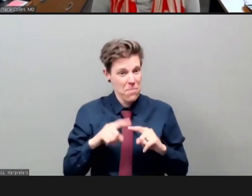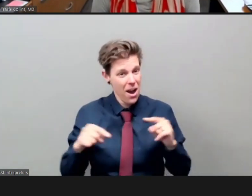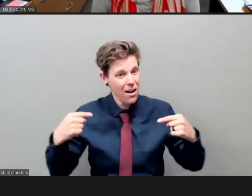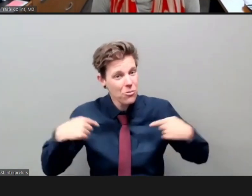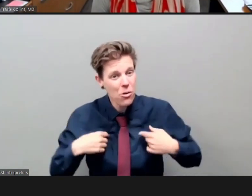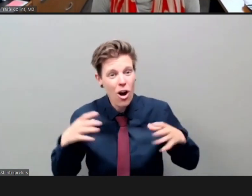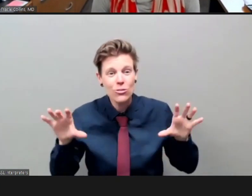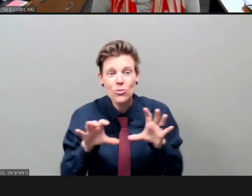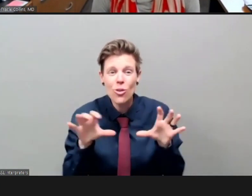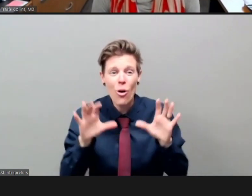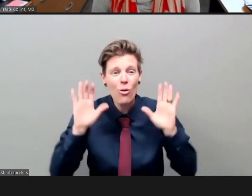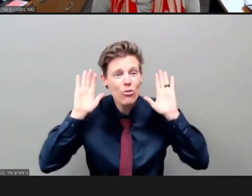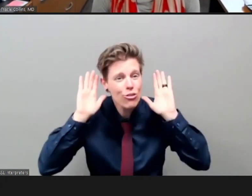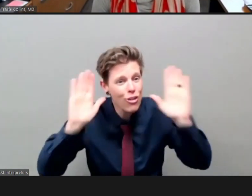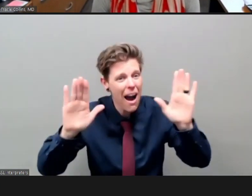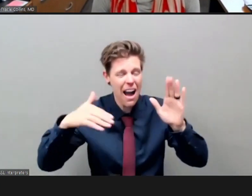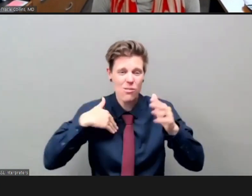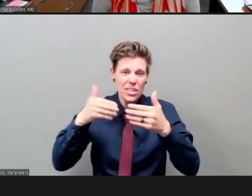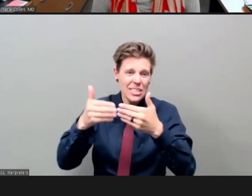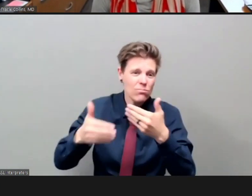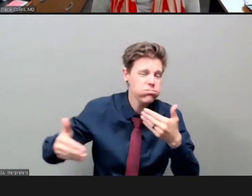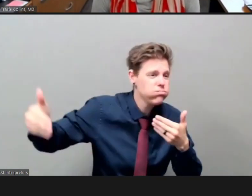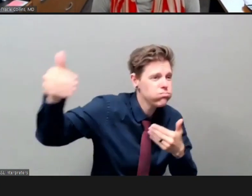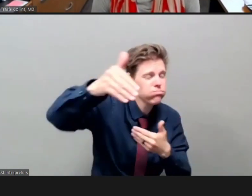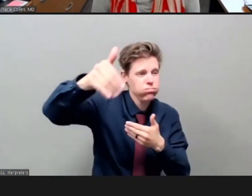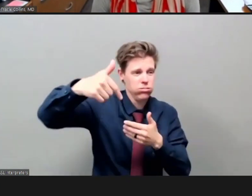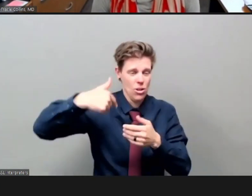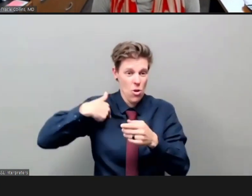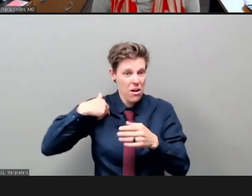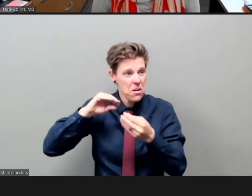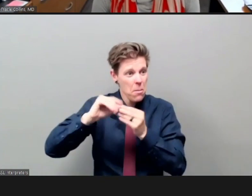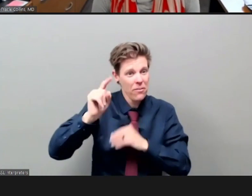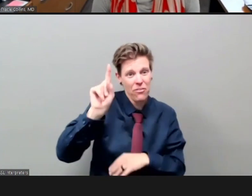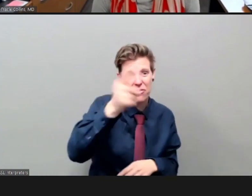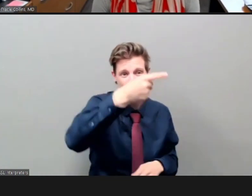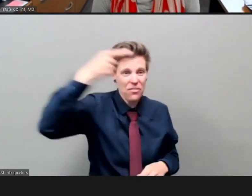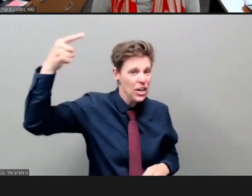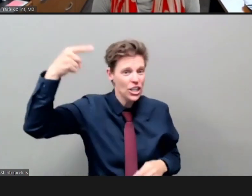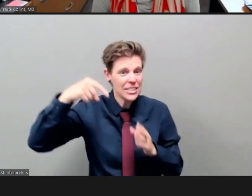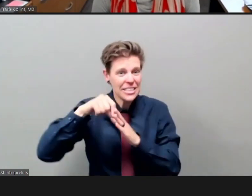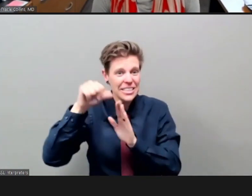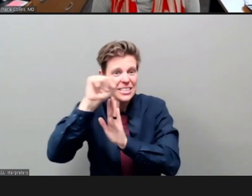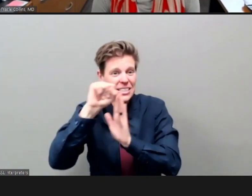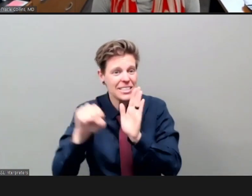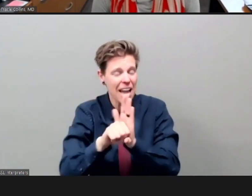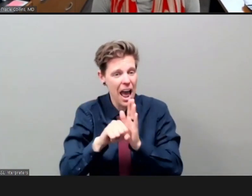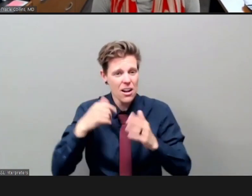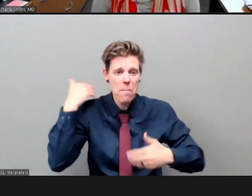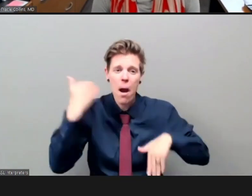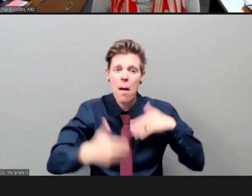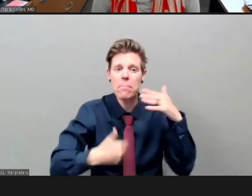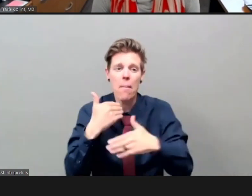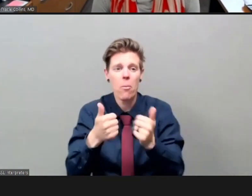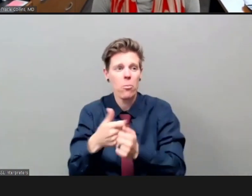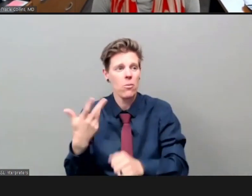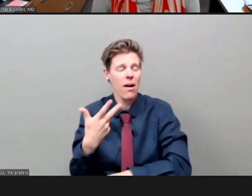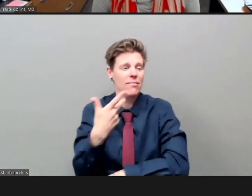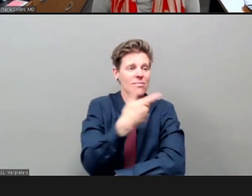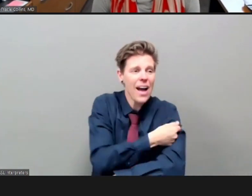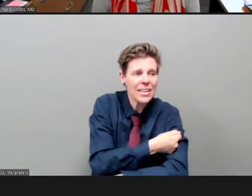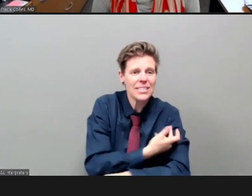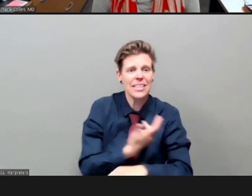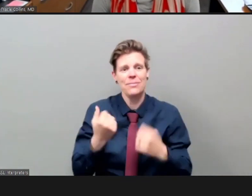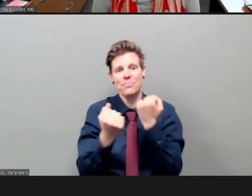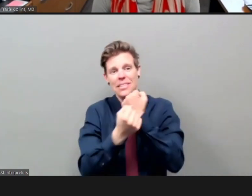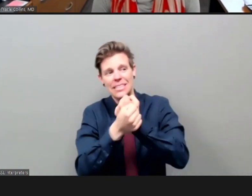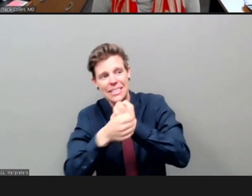these declarations based on our COVID safe practices, our red, yellow, green, and